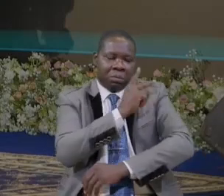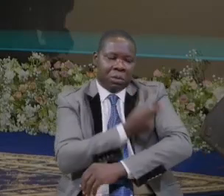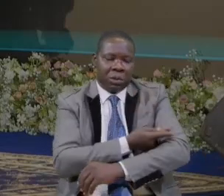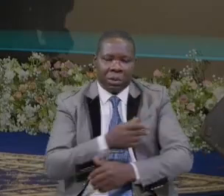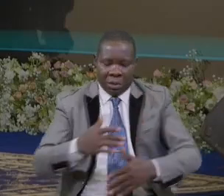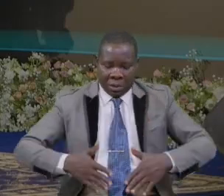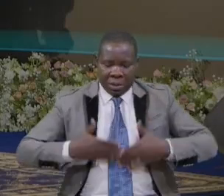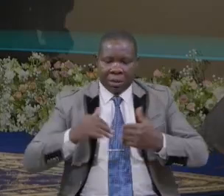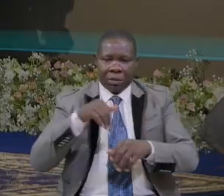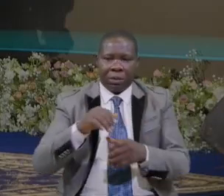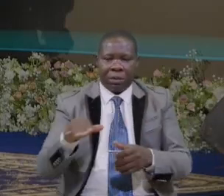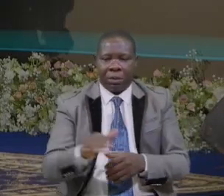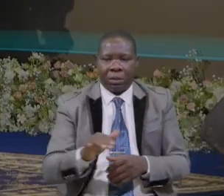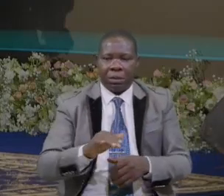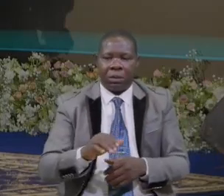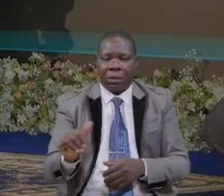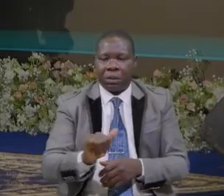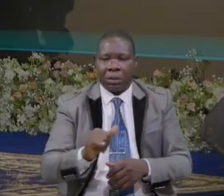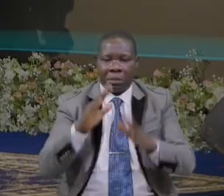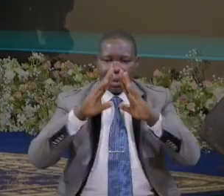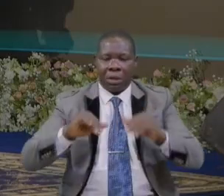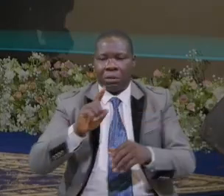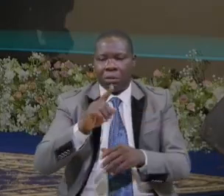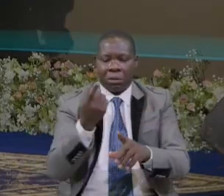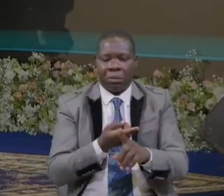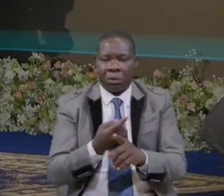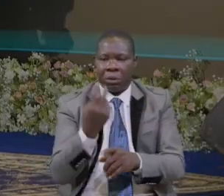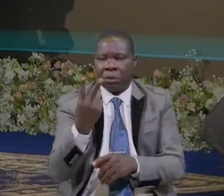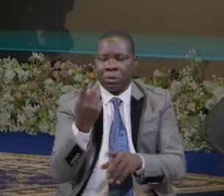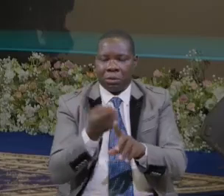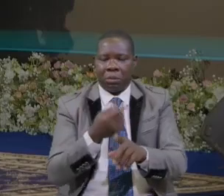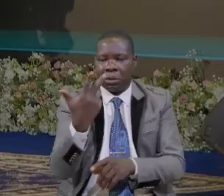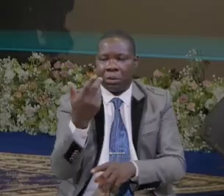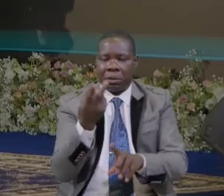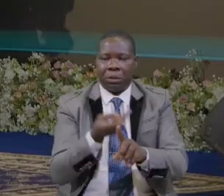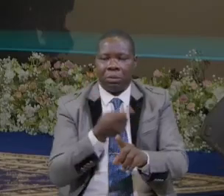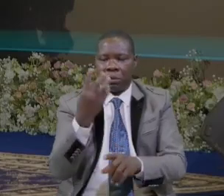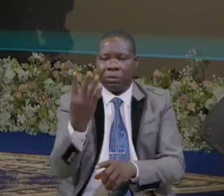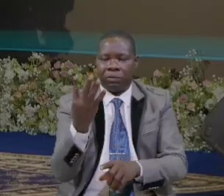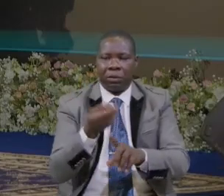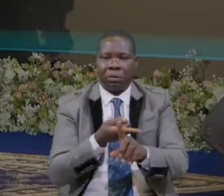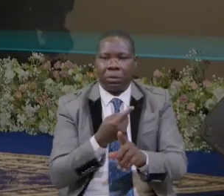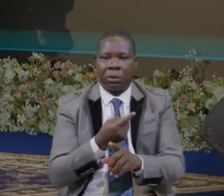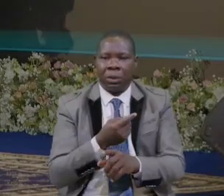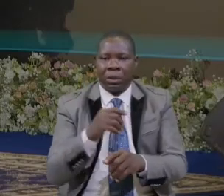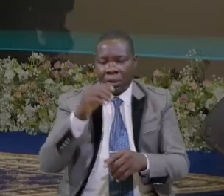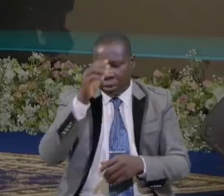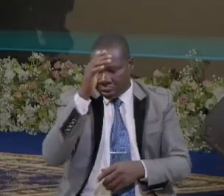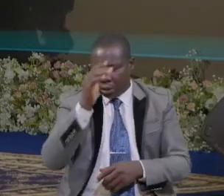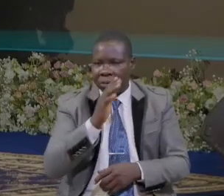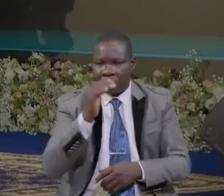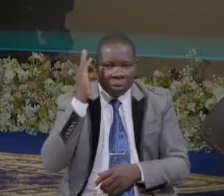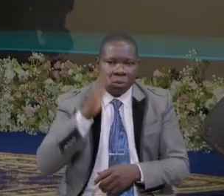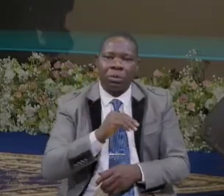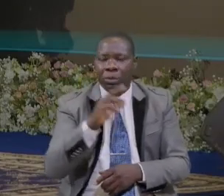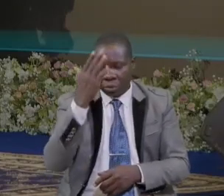1 month, 2 months, 3 months, 4 months, daddy and mommy will know nothing.